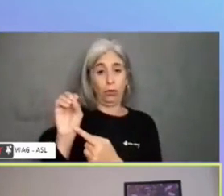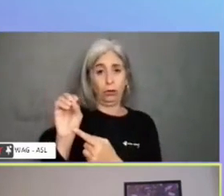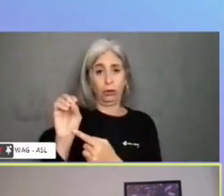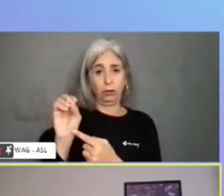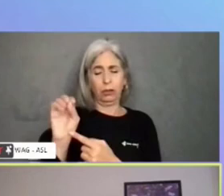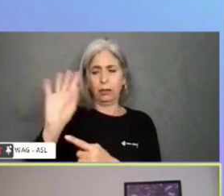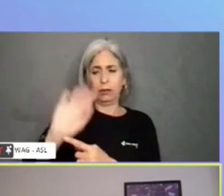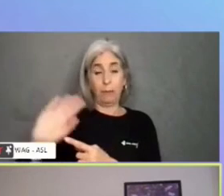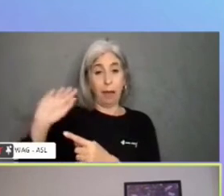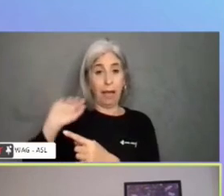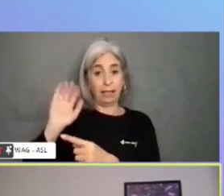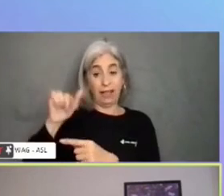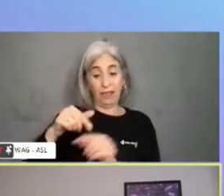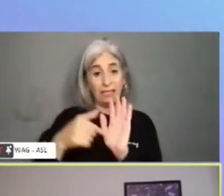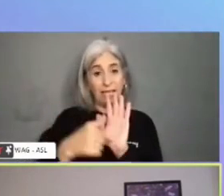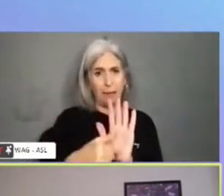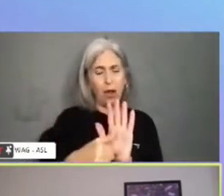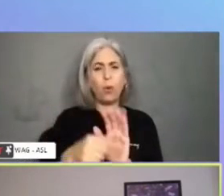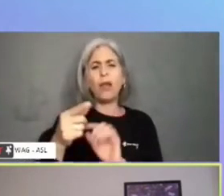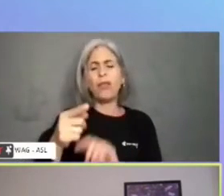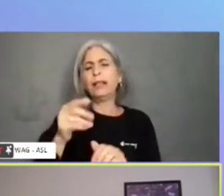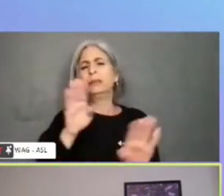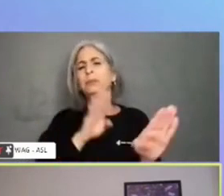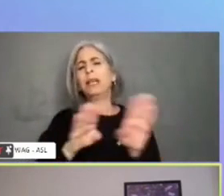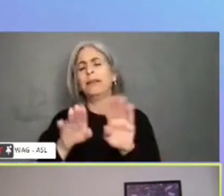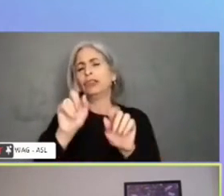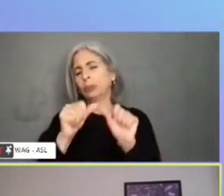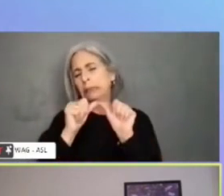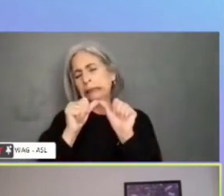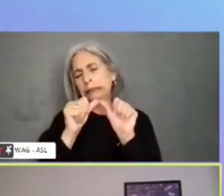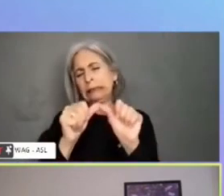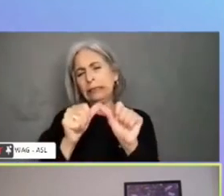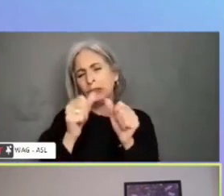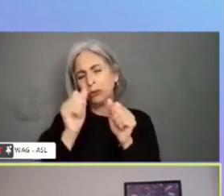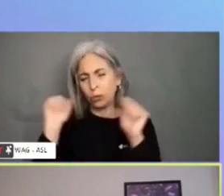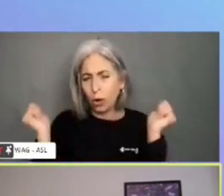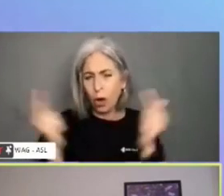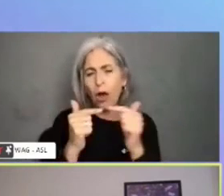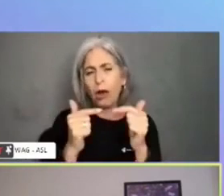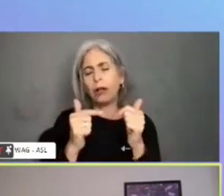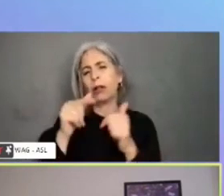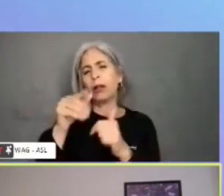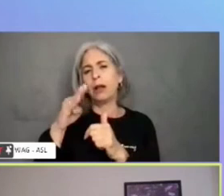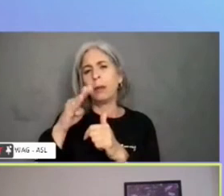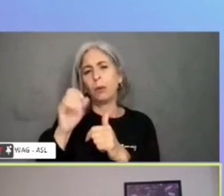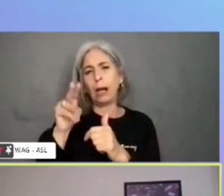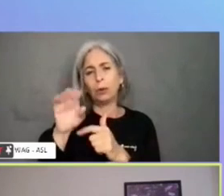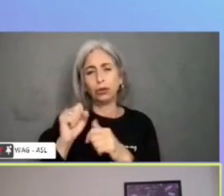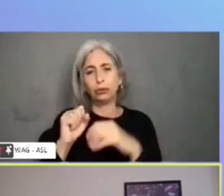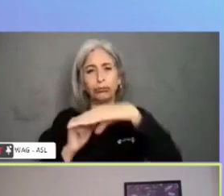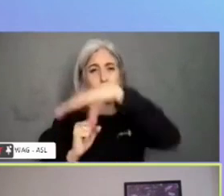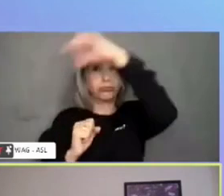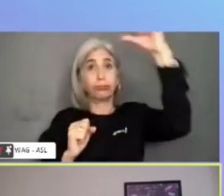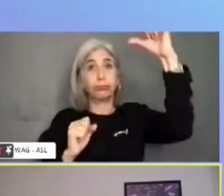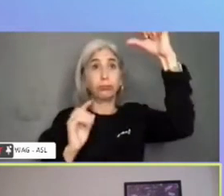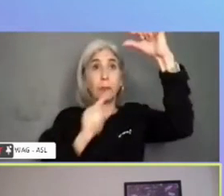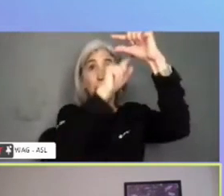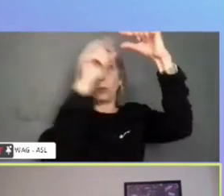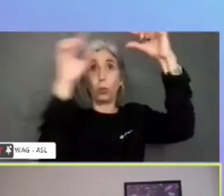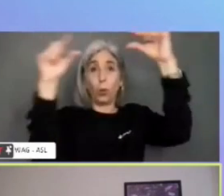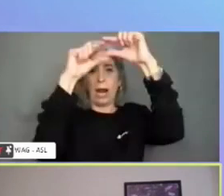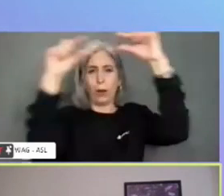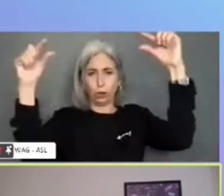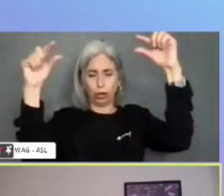one, this behavior should be consistent across all major browsers and all major screen readers. So just good to